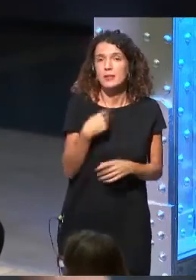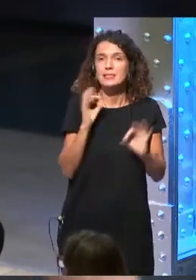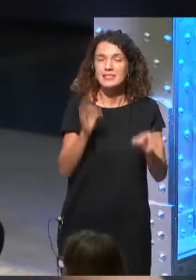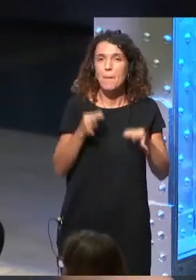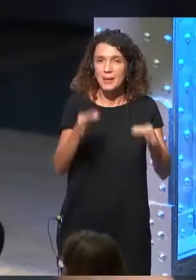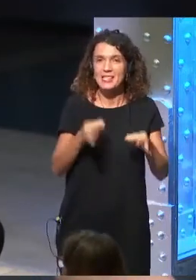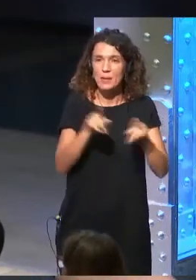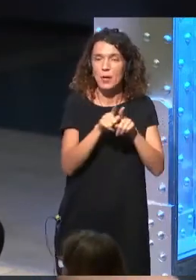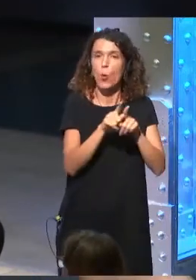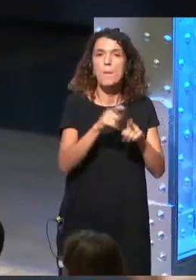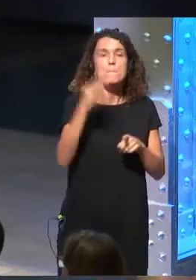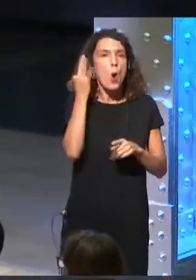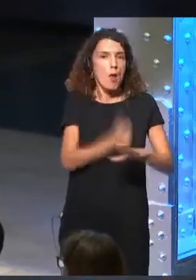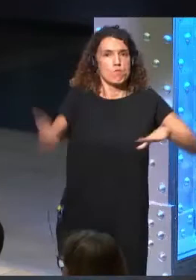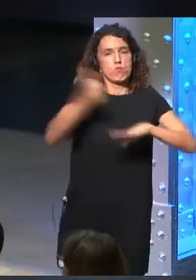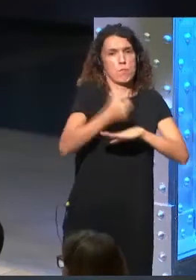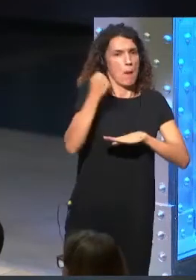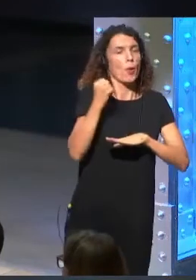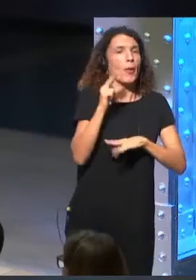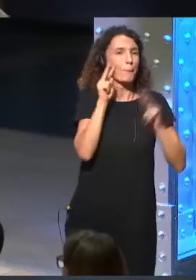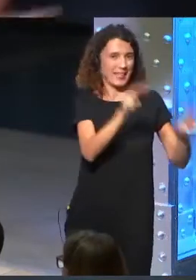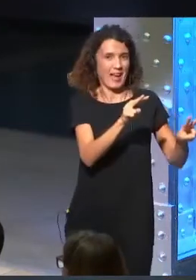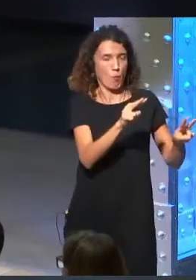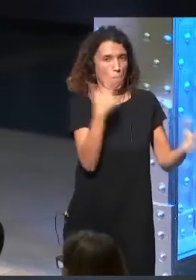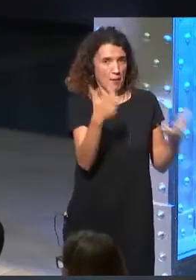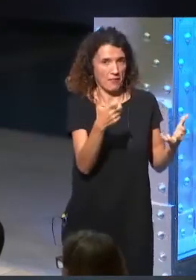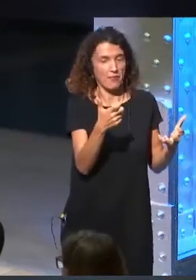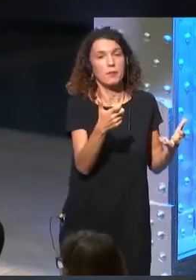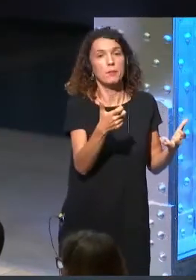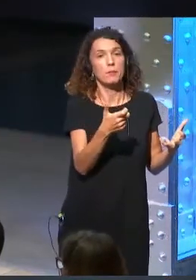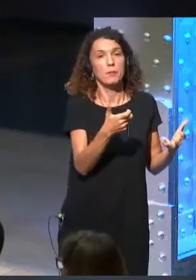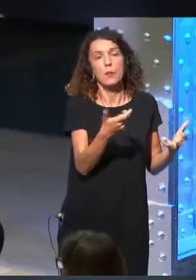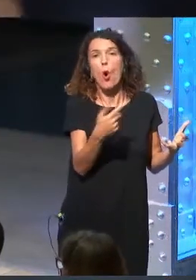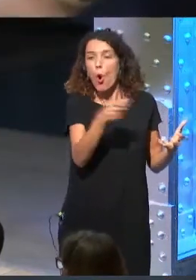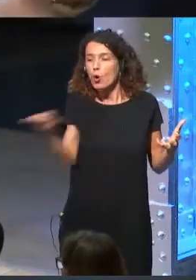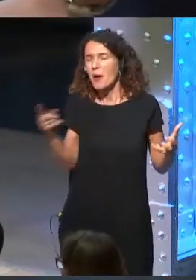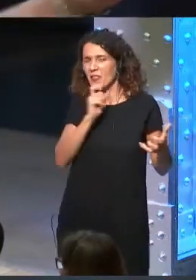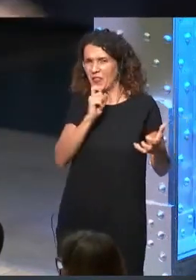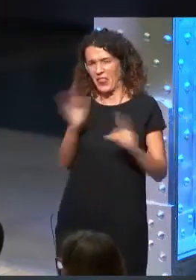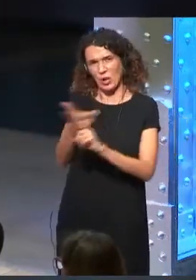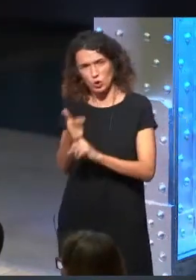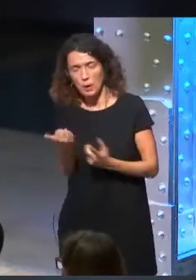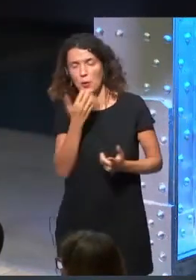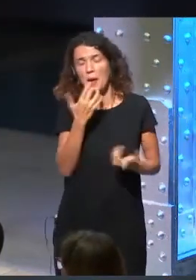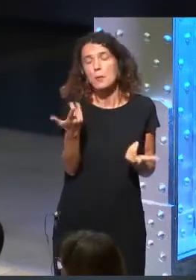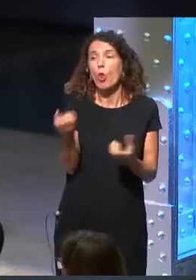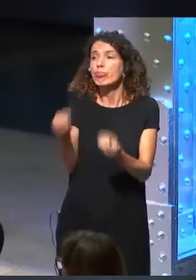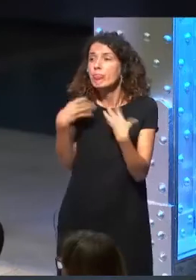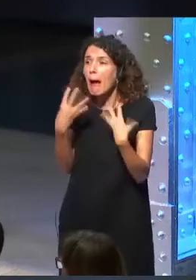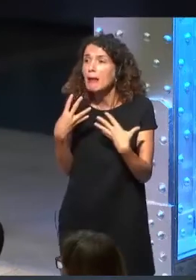and I think that's a difficulty. I mean, just in doing any of this stuff, getting the data below that level is